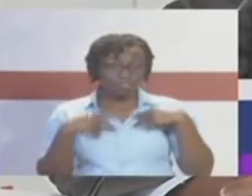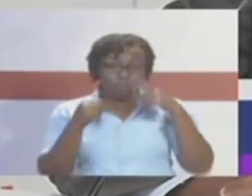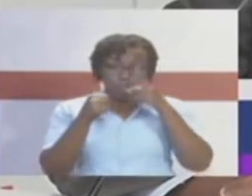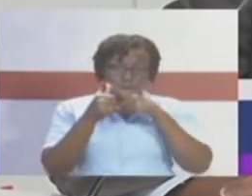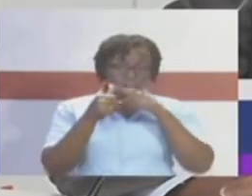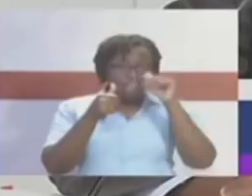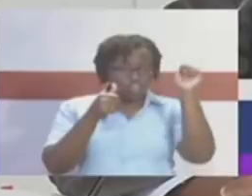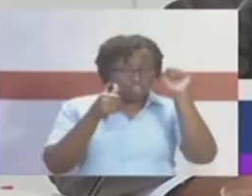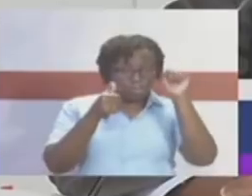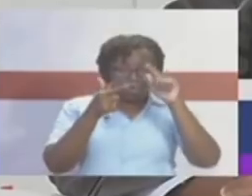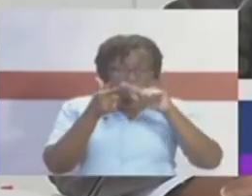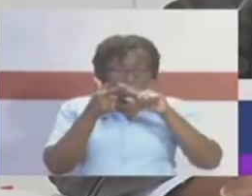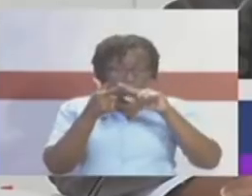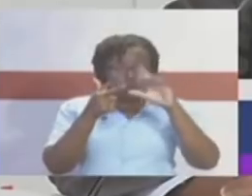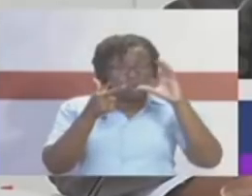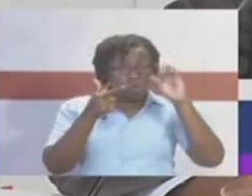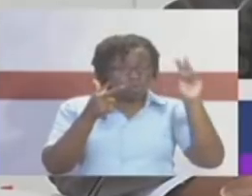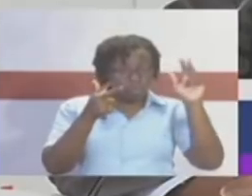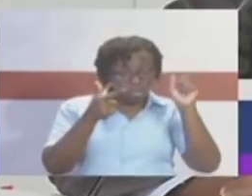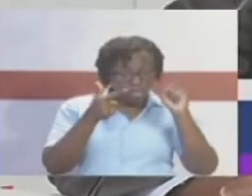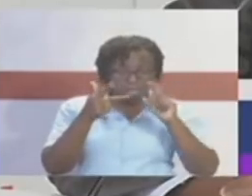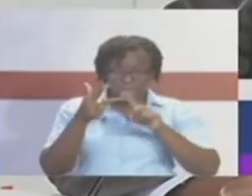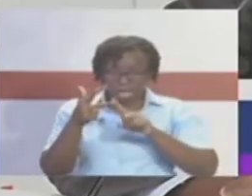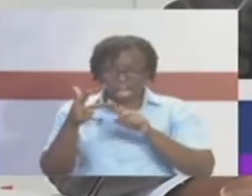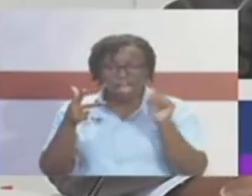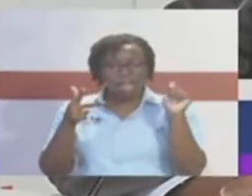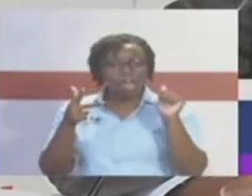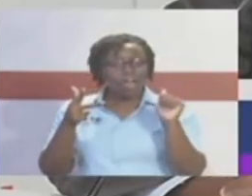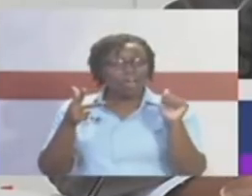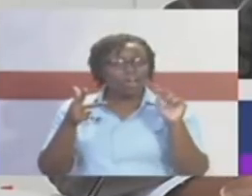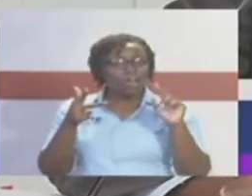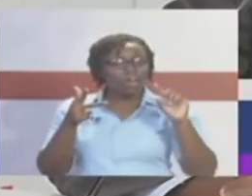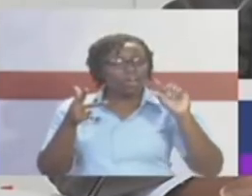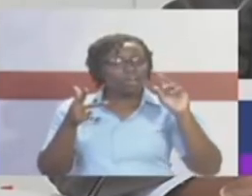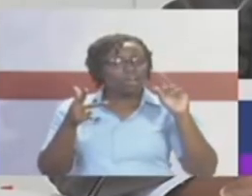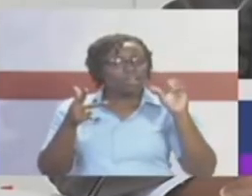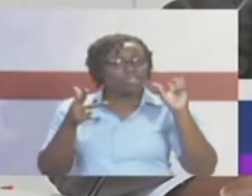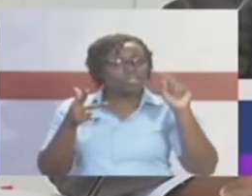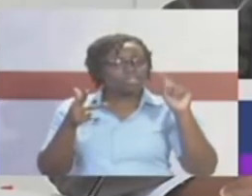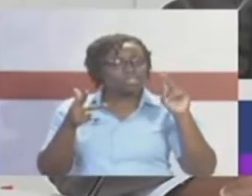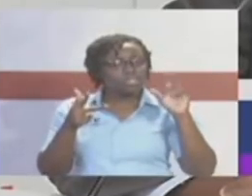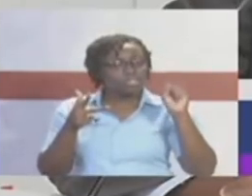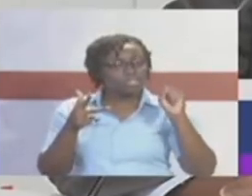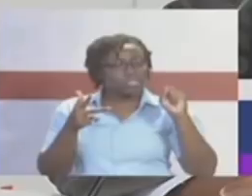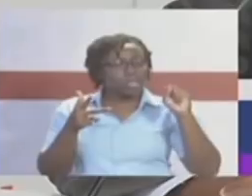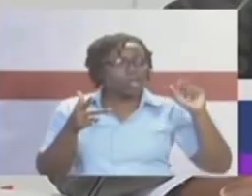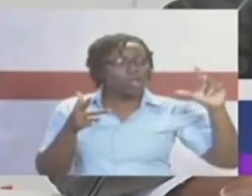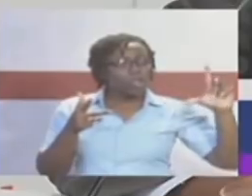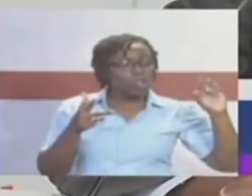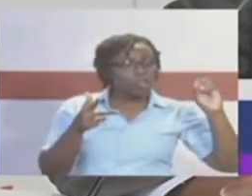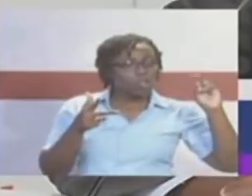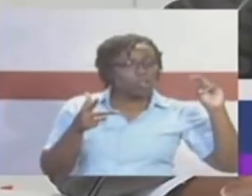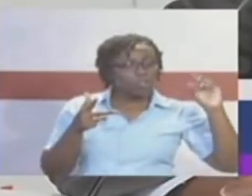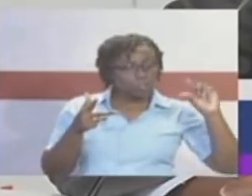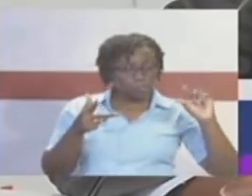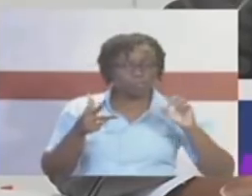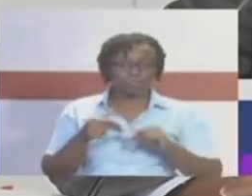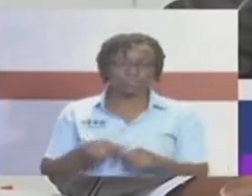Hospital, Couva, and the Augustus Long Hospital. Arima being the largest center that